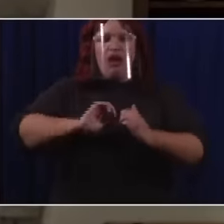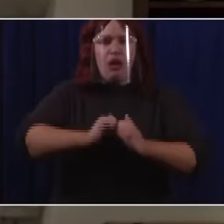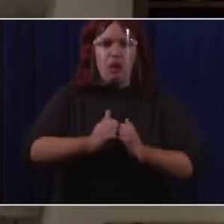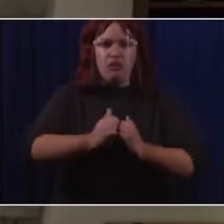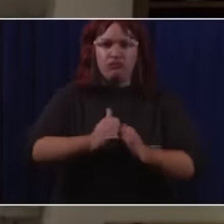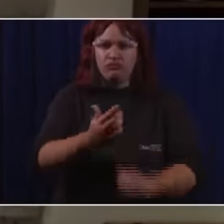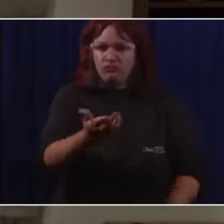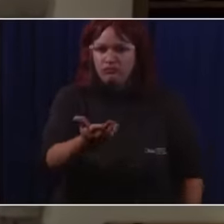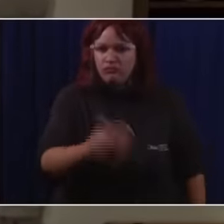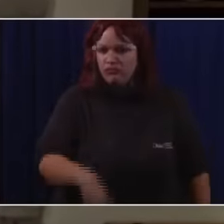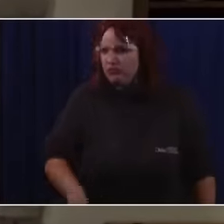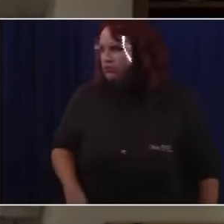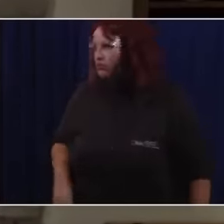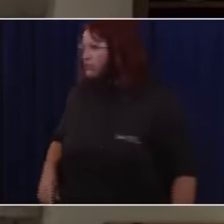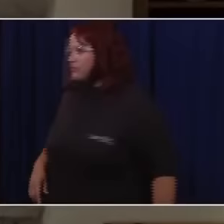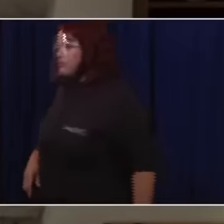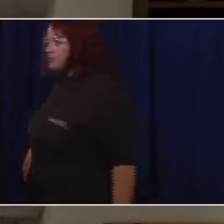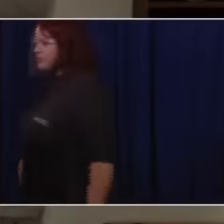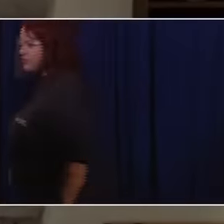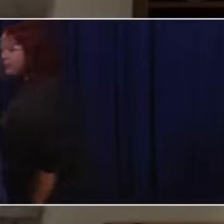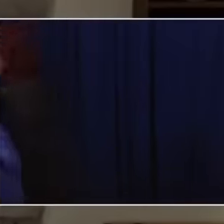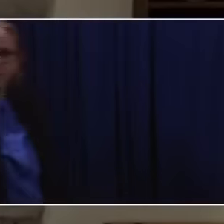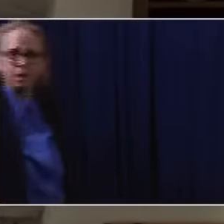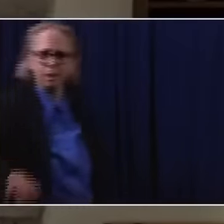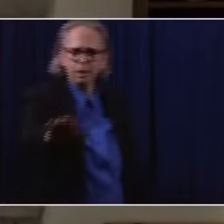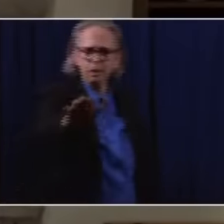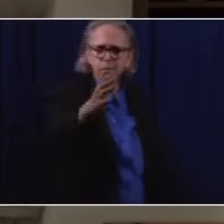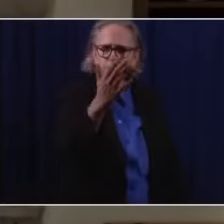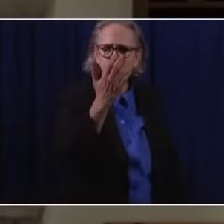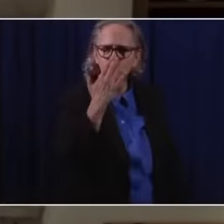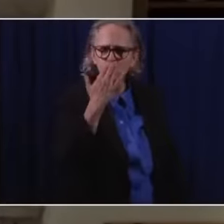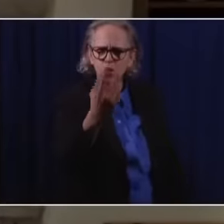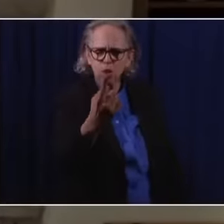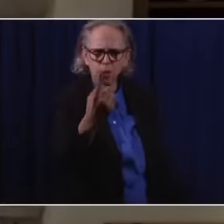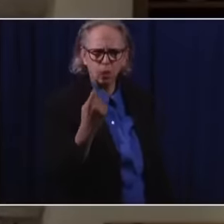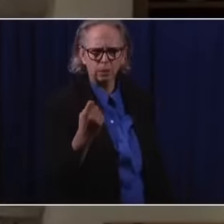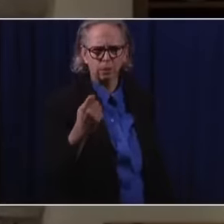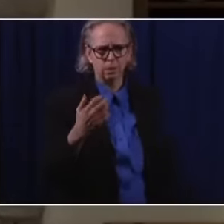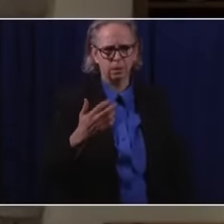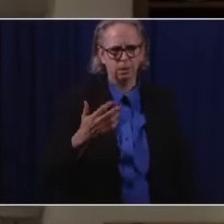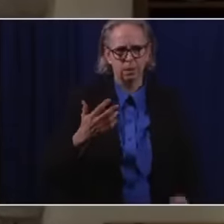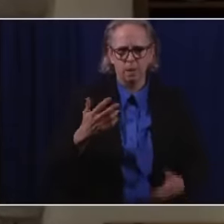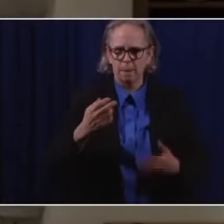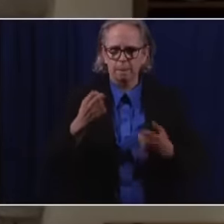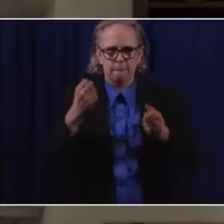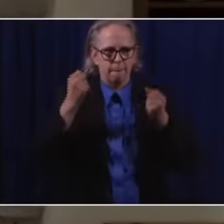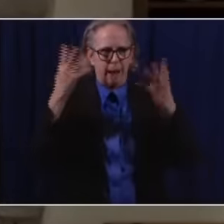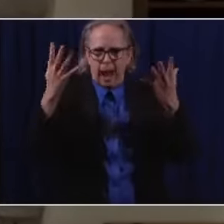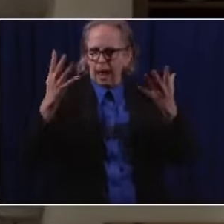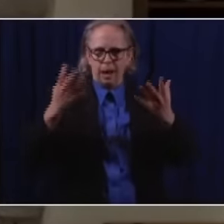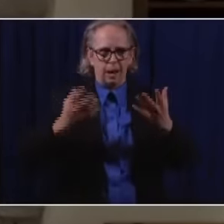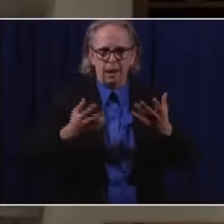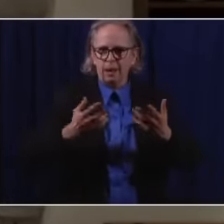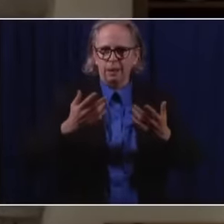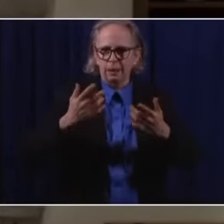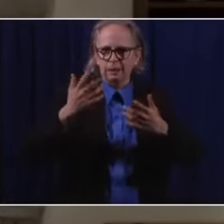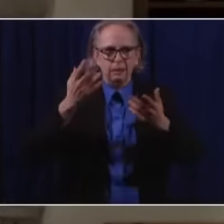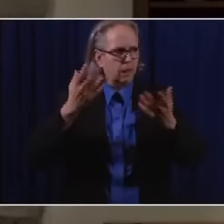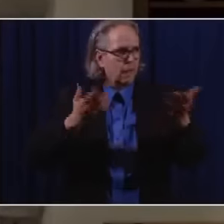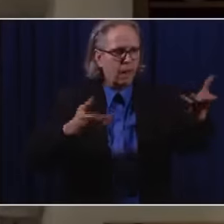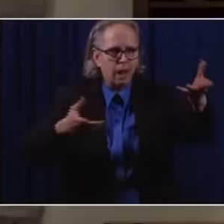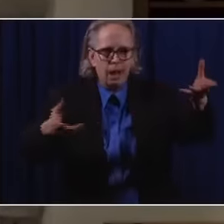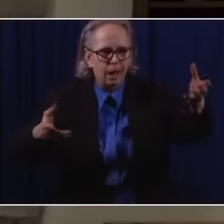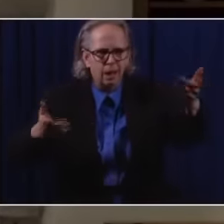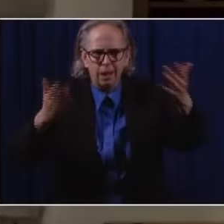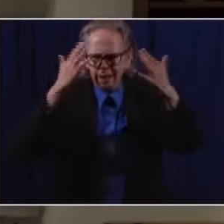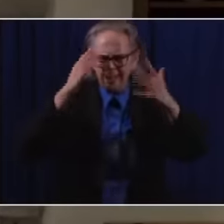That's a very good question. We've got a lot of balls in the air, and we don't know exactly what's going on because we don't know what the Congress